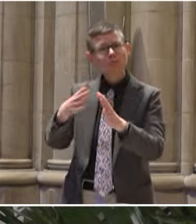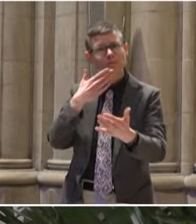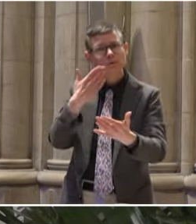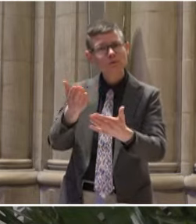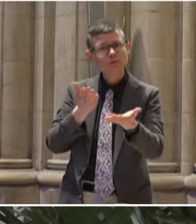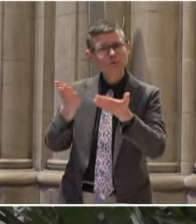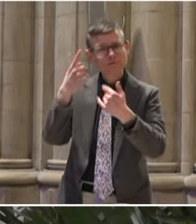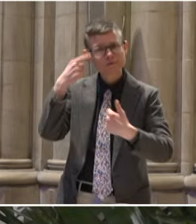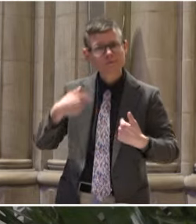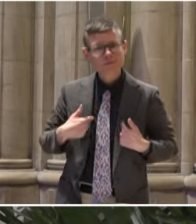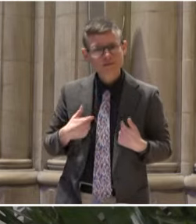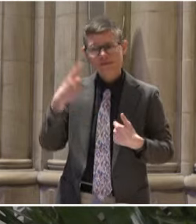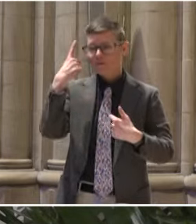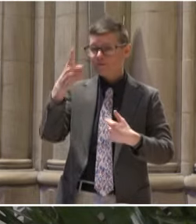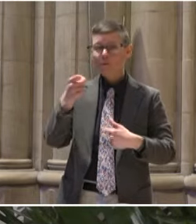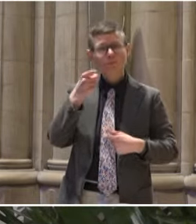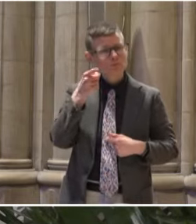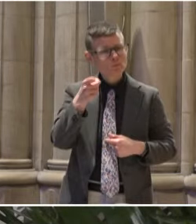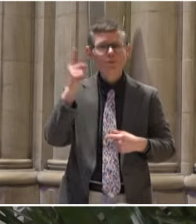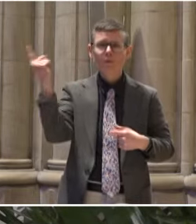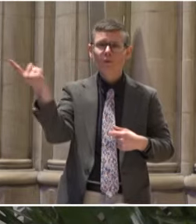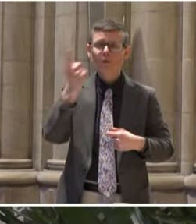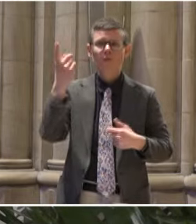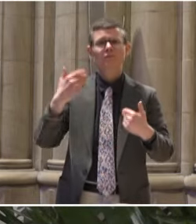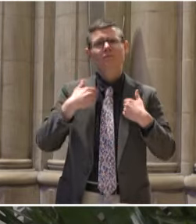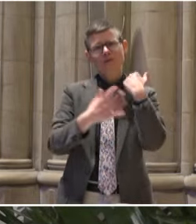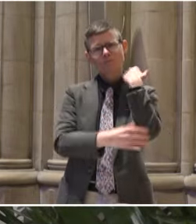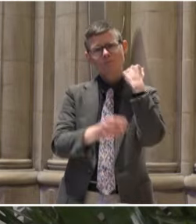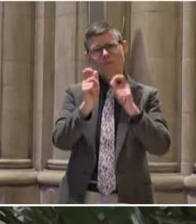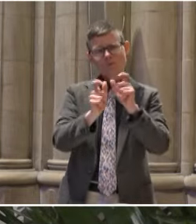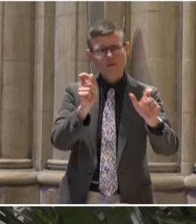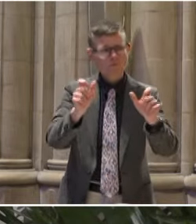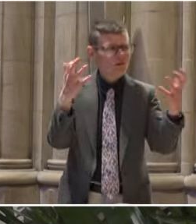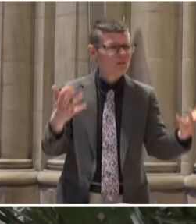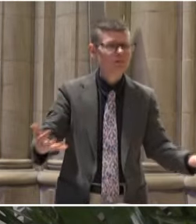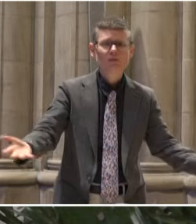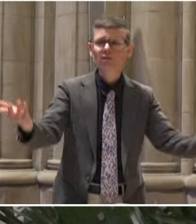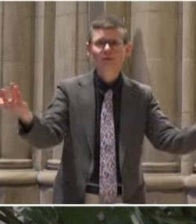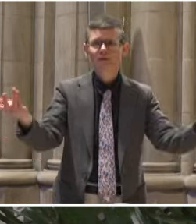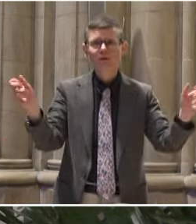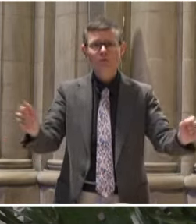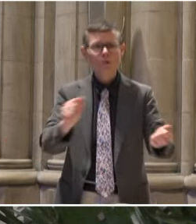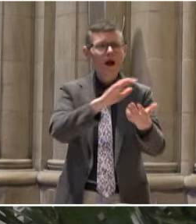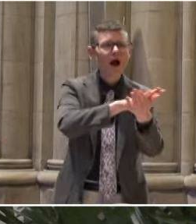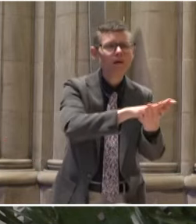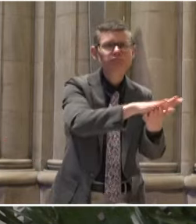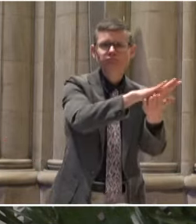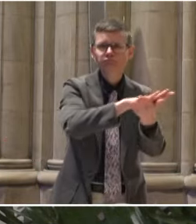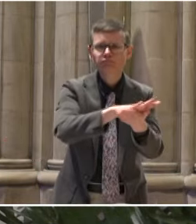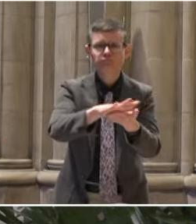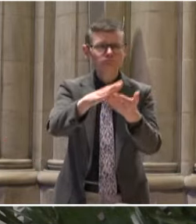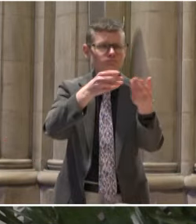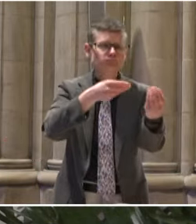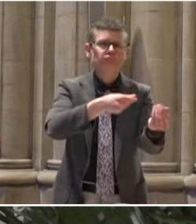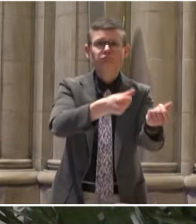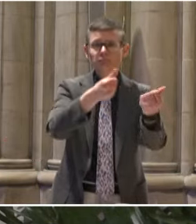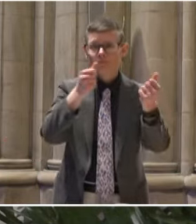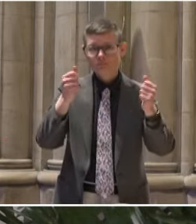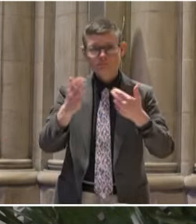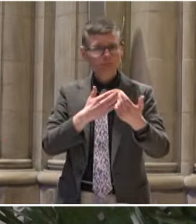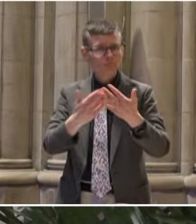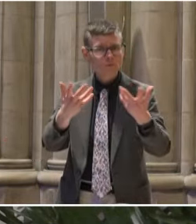for me, for you always have the poor with you, and you can show kindness to them whenever you wish. But you